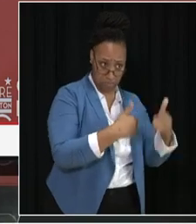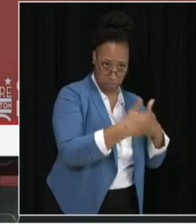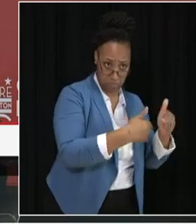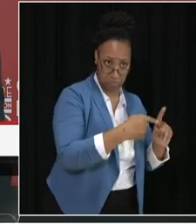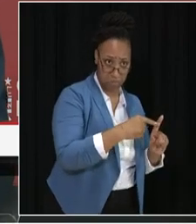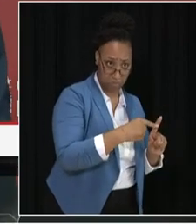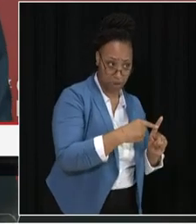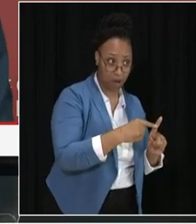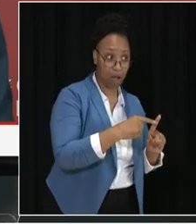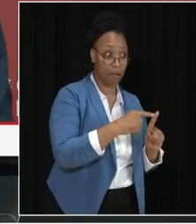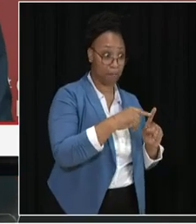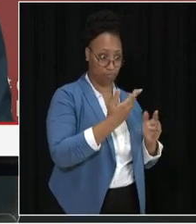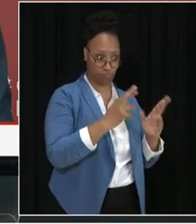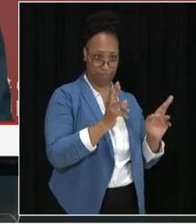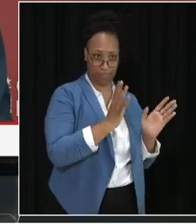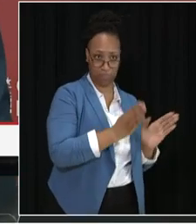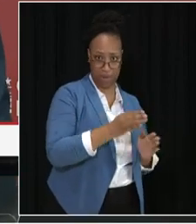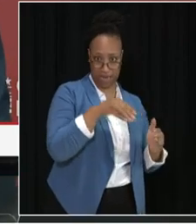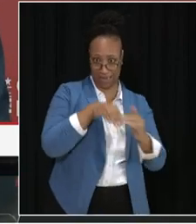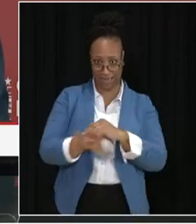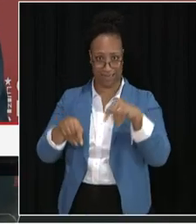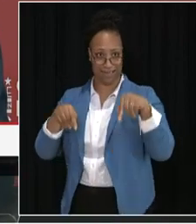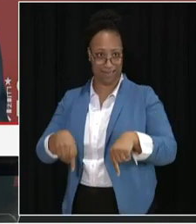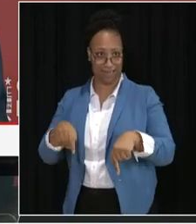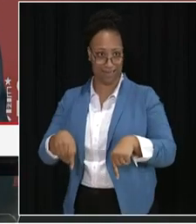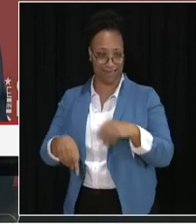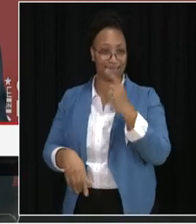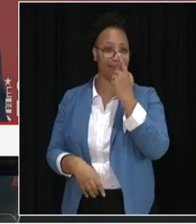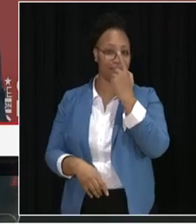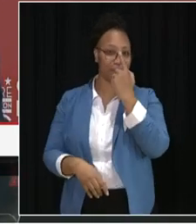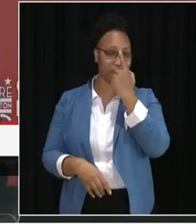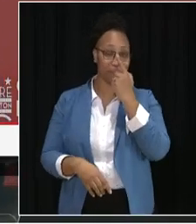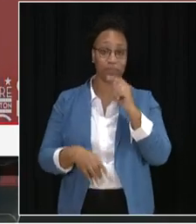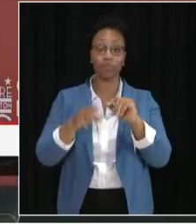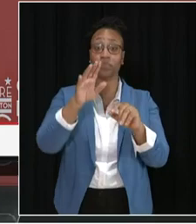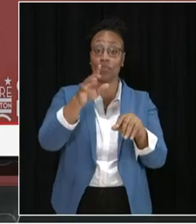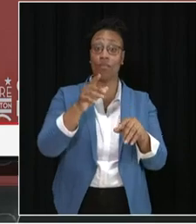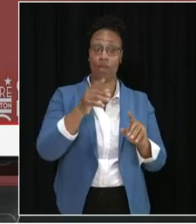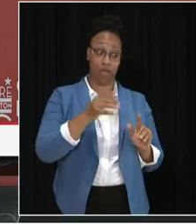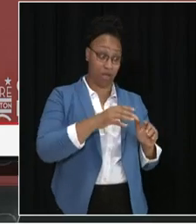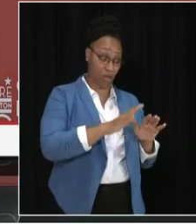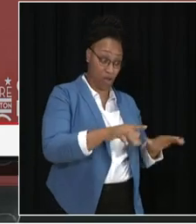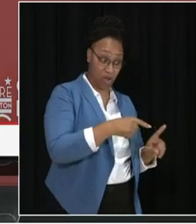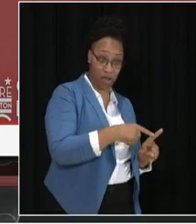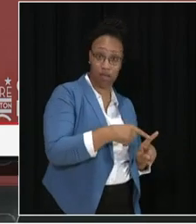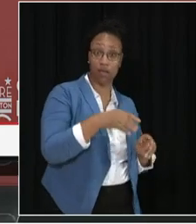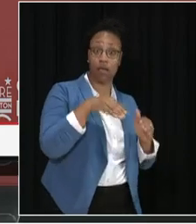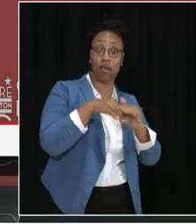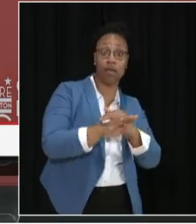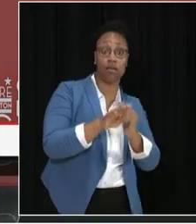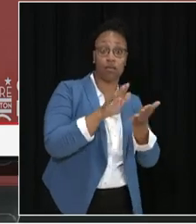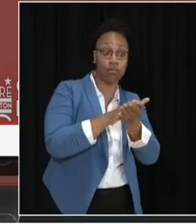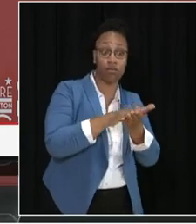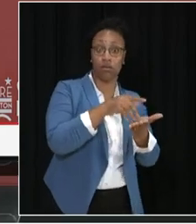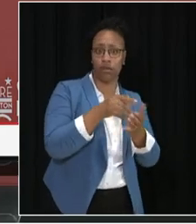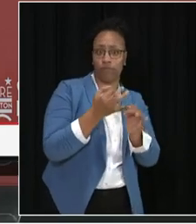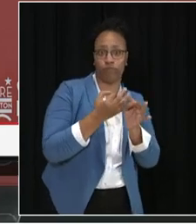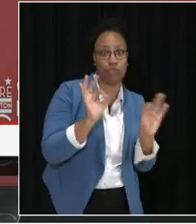to free pre-K. We know that we are building a